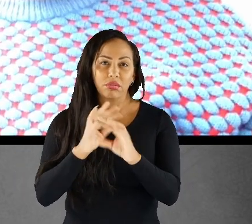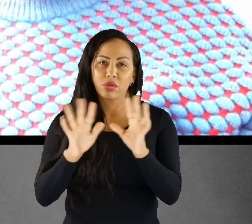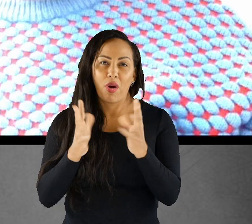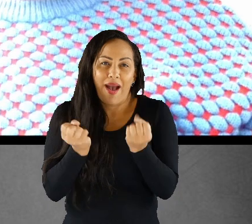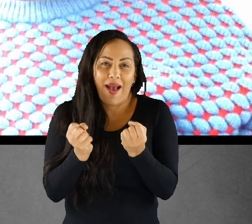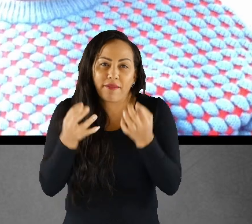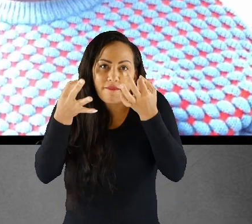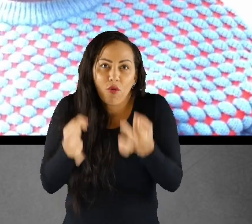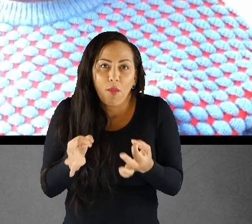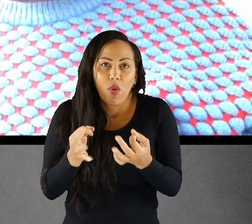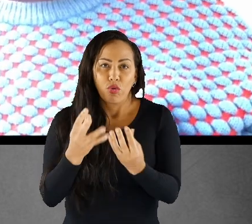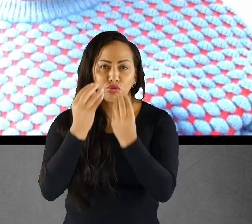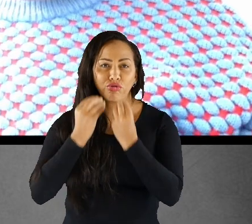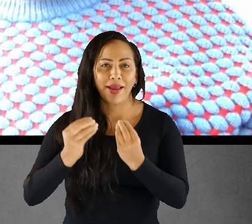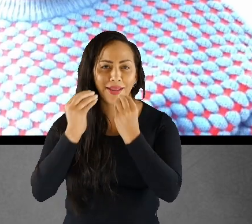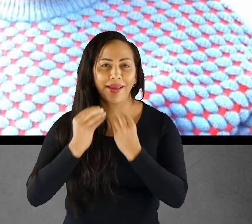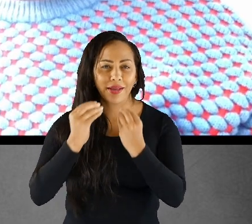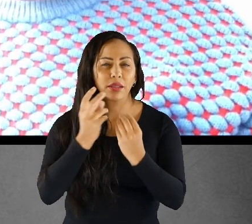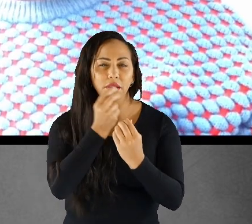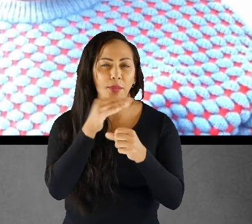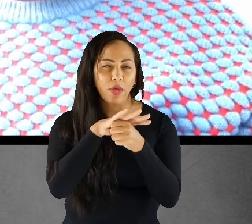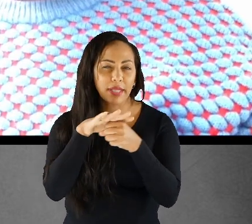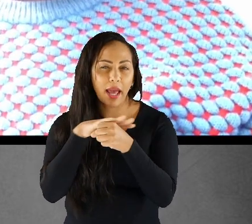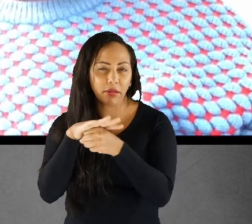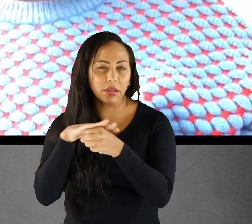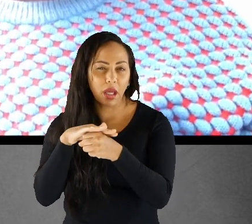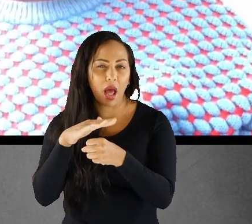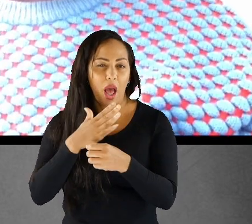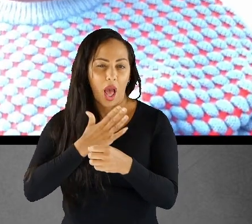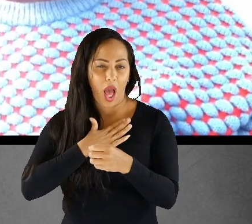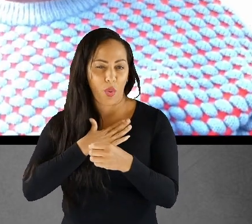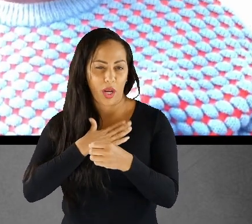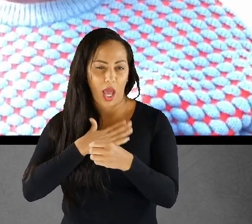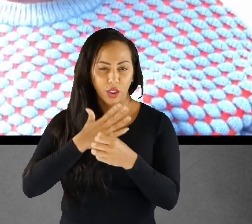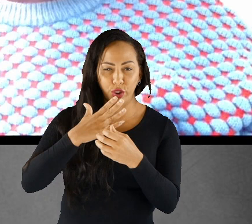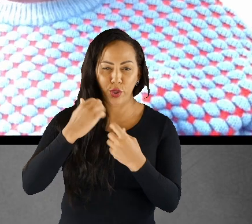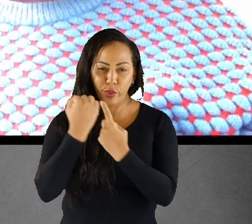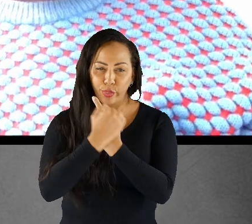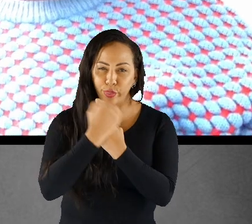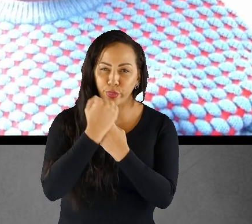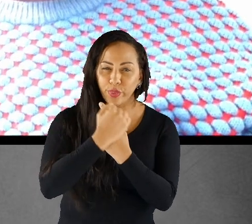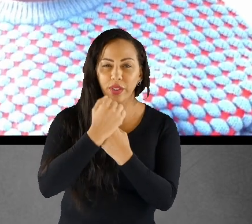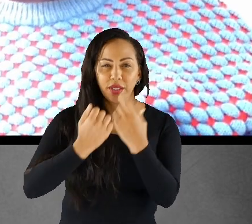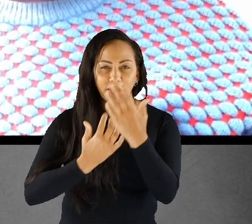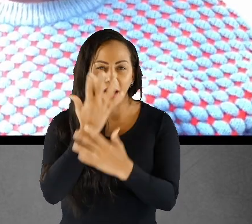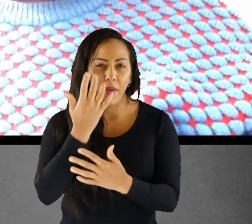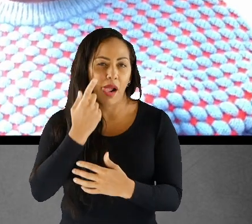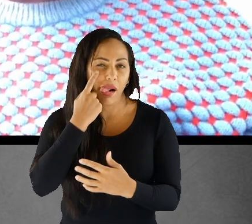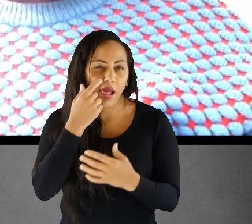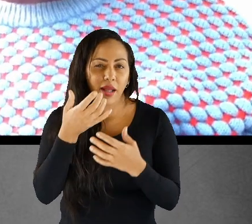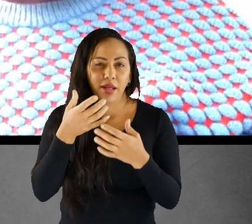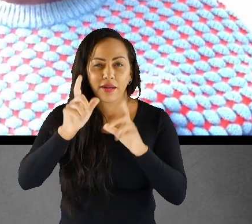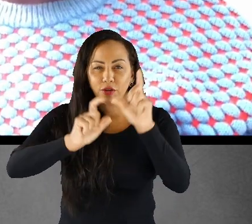I've not had that formal training, and so that's the kind of areas I'd like to develop within myself as well, to really experiment